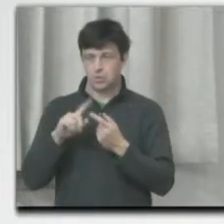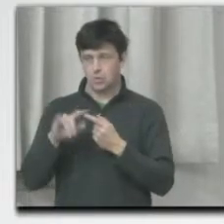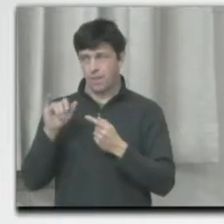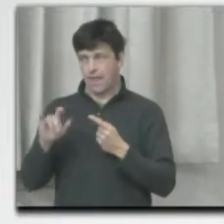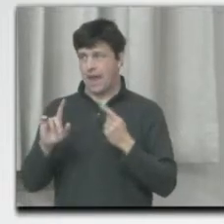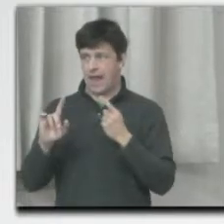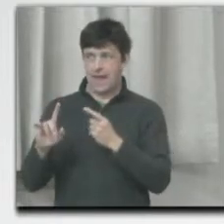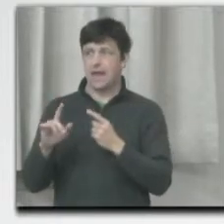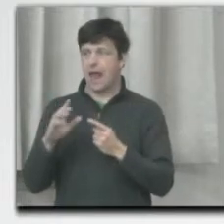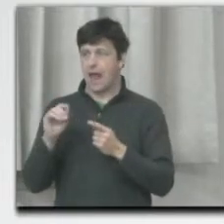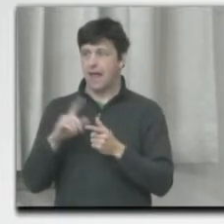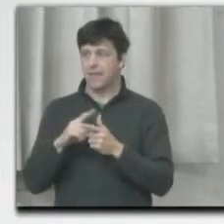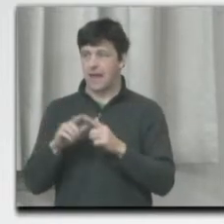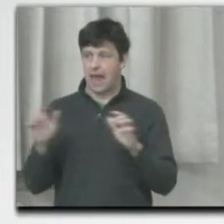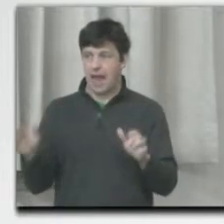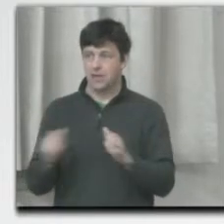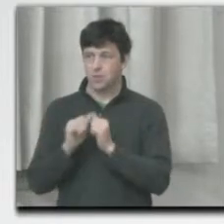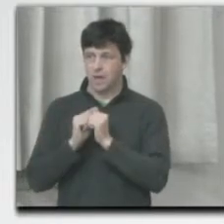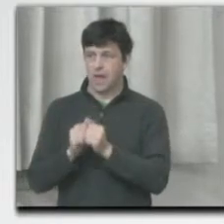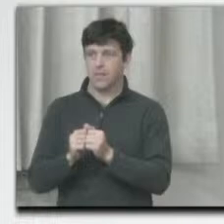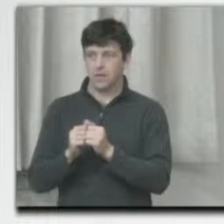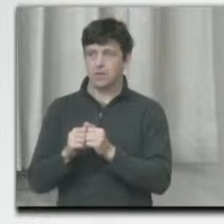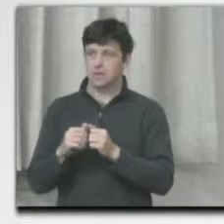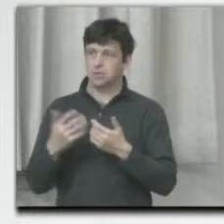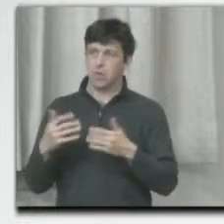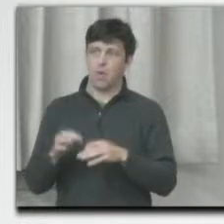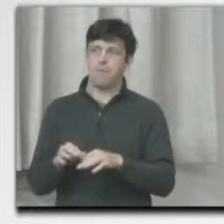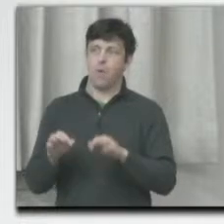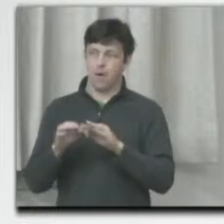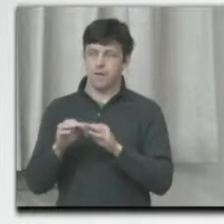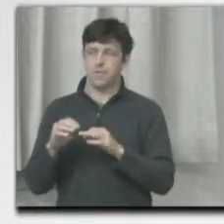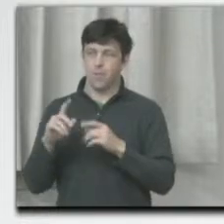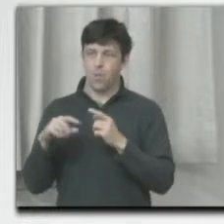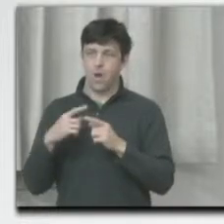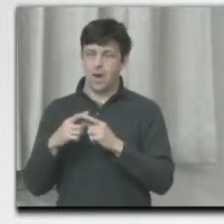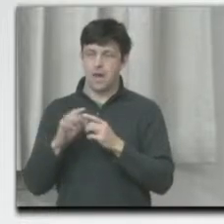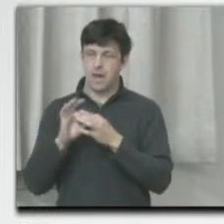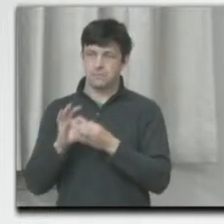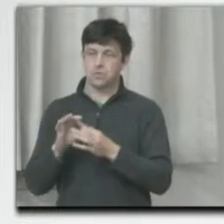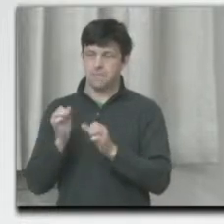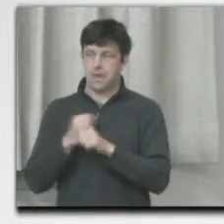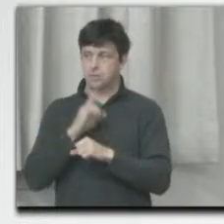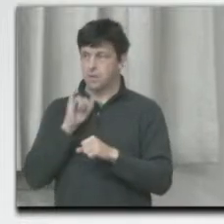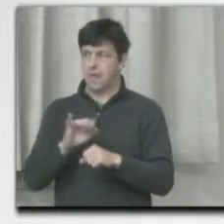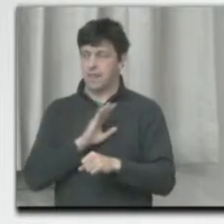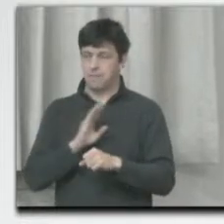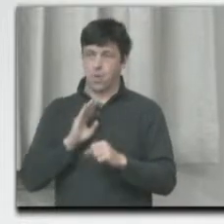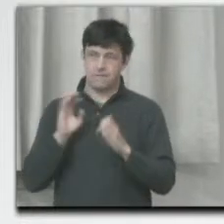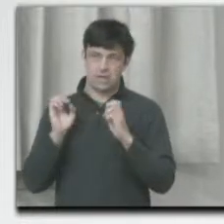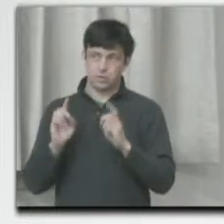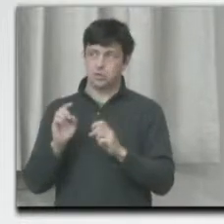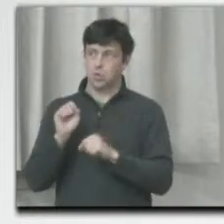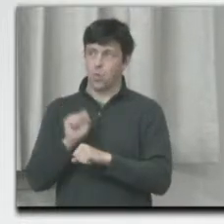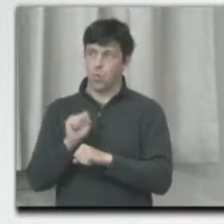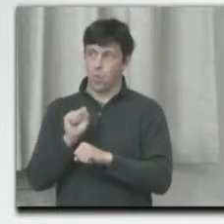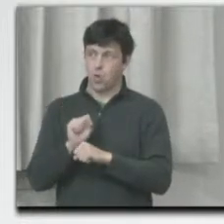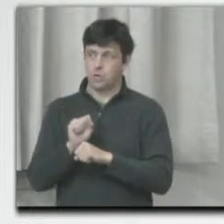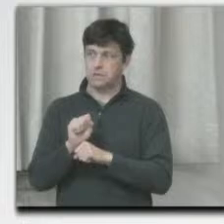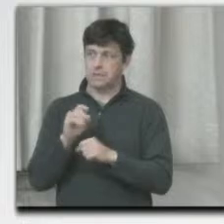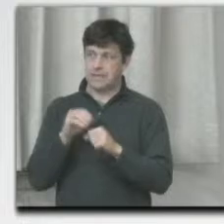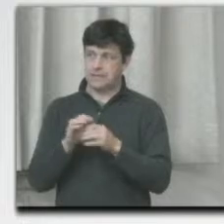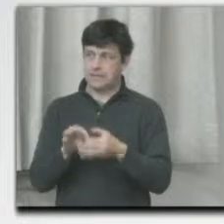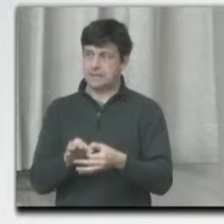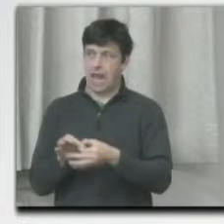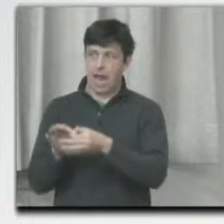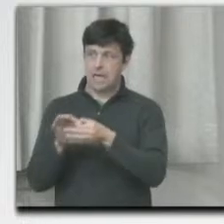end, and then acting together is so important. When it comes to making sure that the Board of Education works in